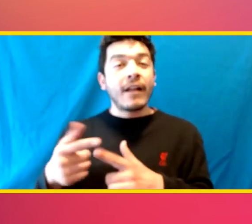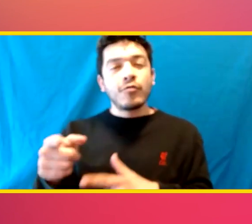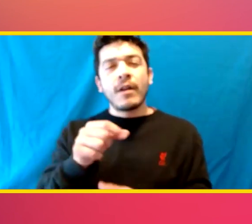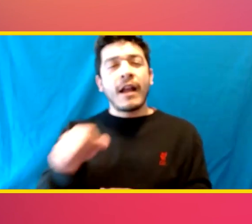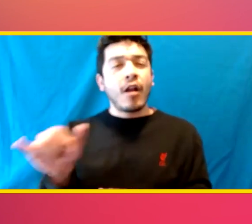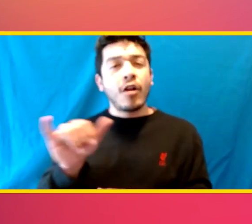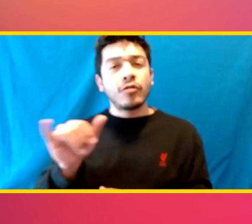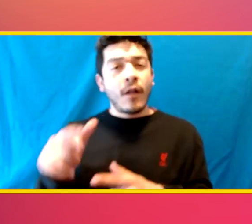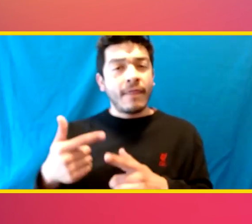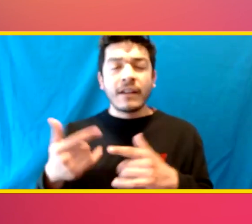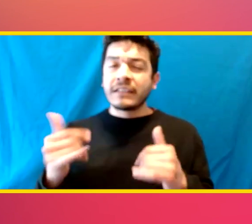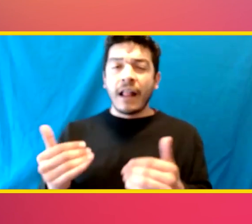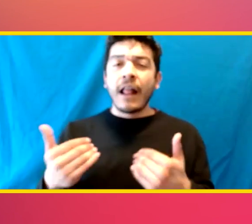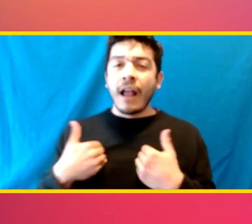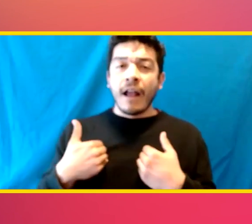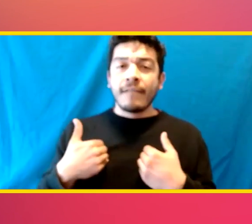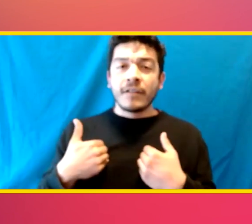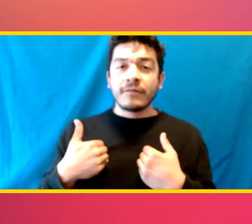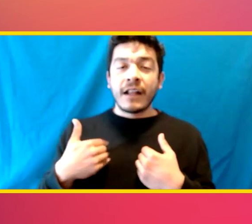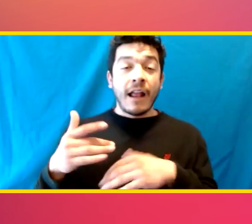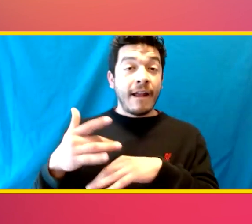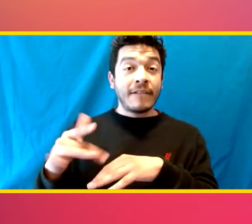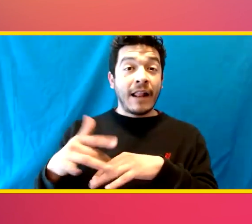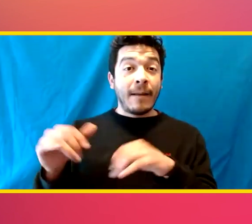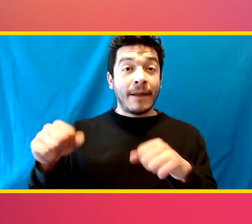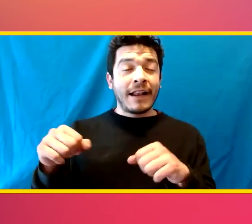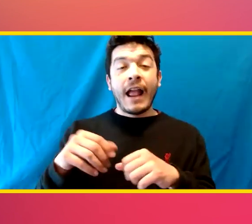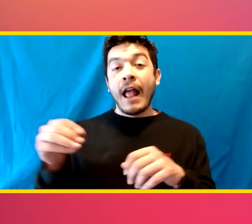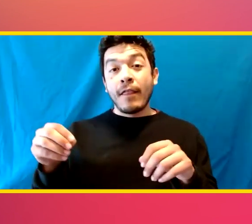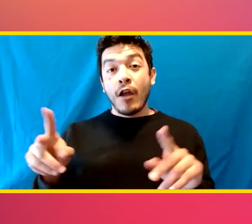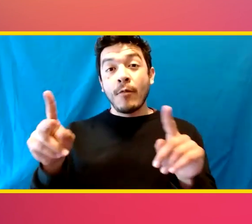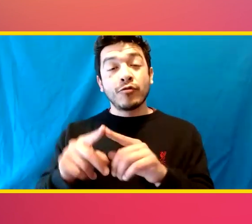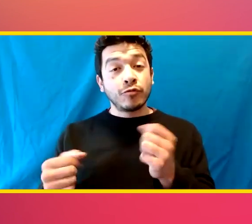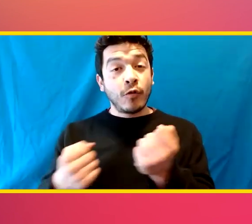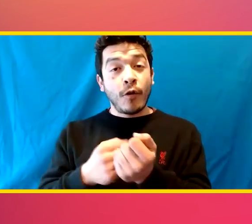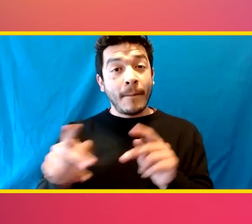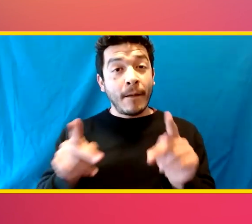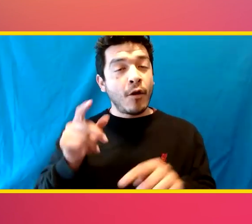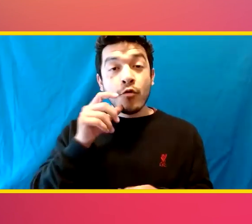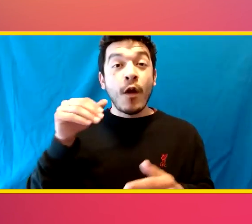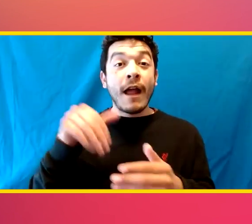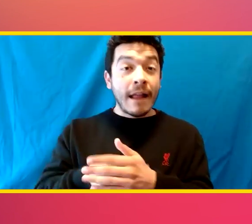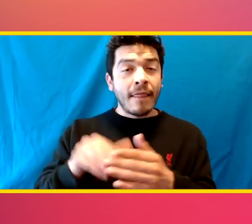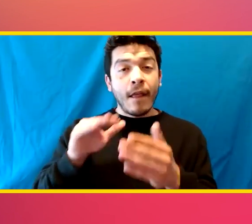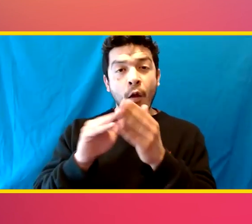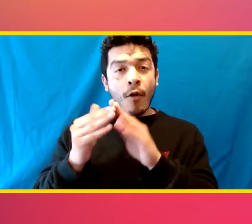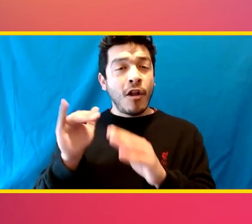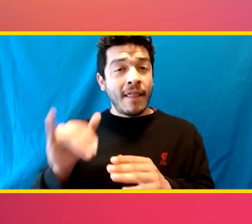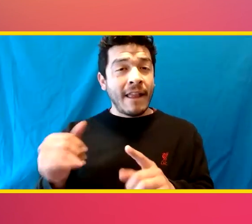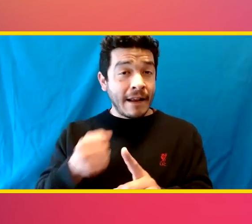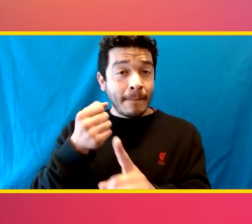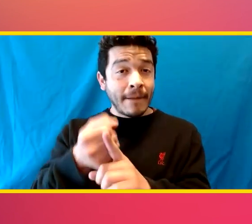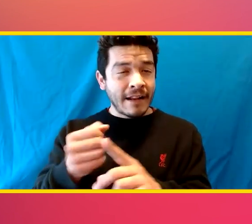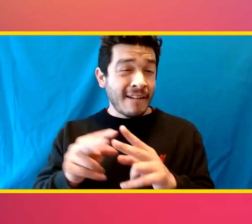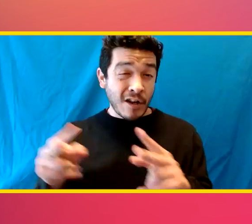can also then still have an availability and the opportunity to support people who are in the communities that are being